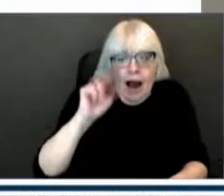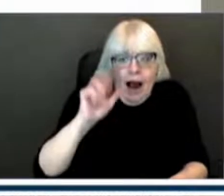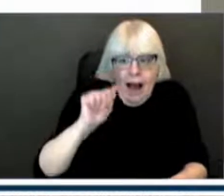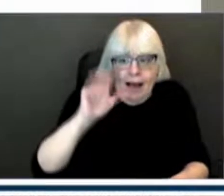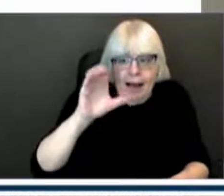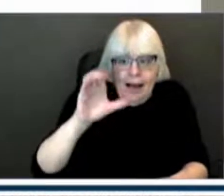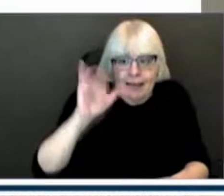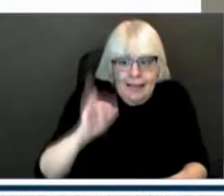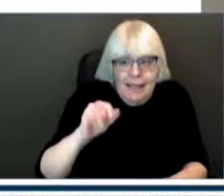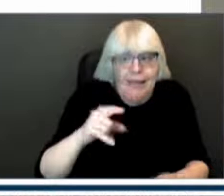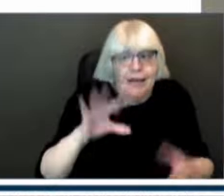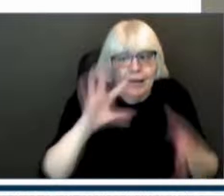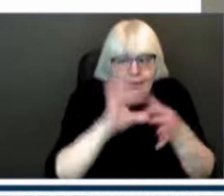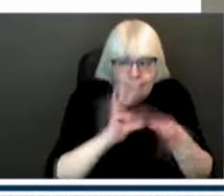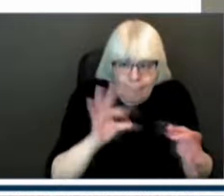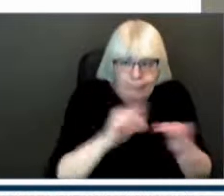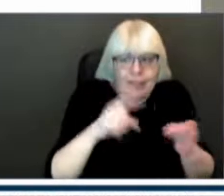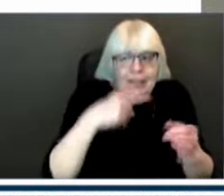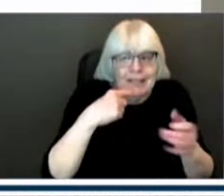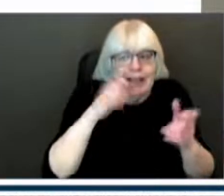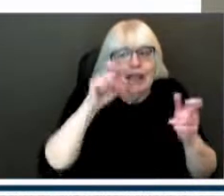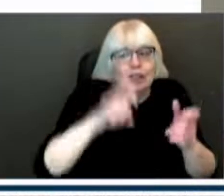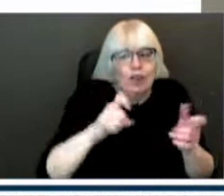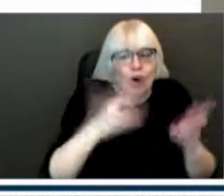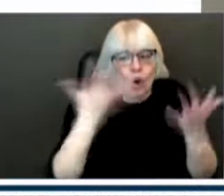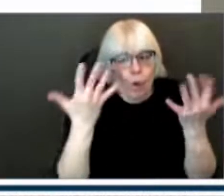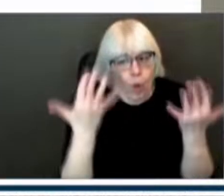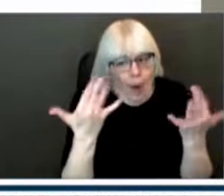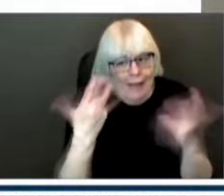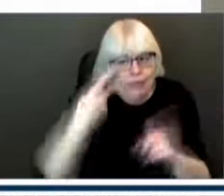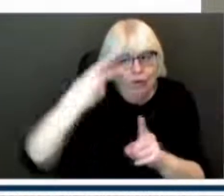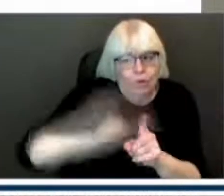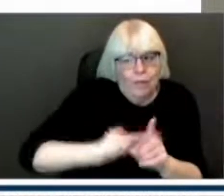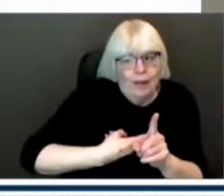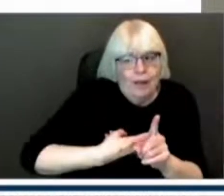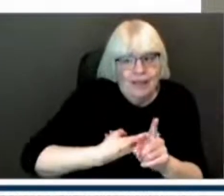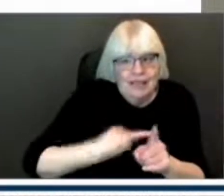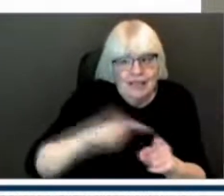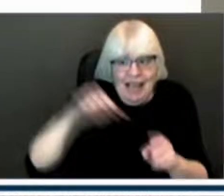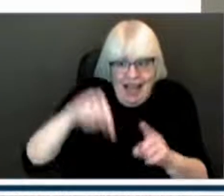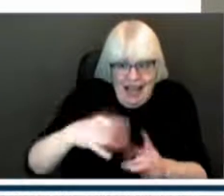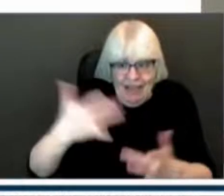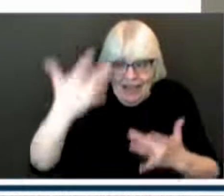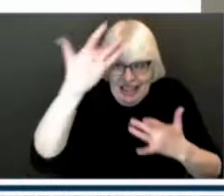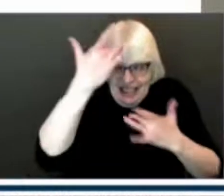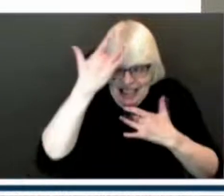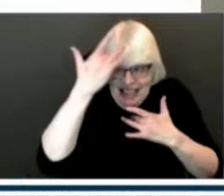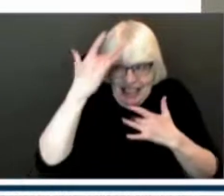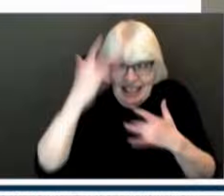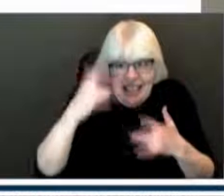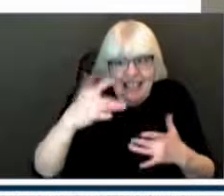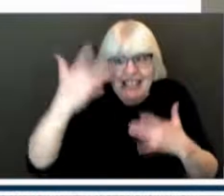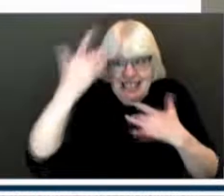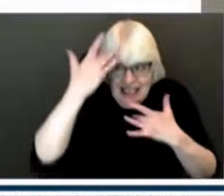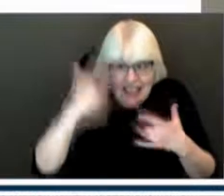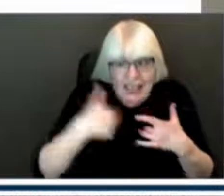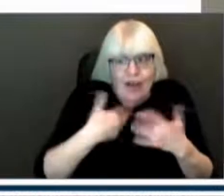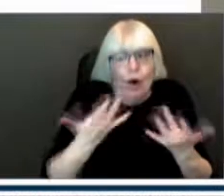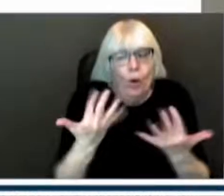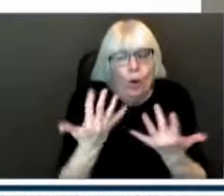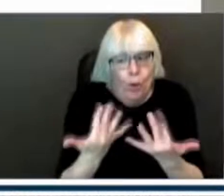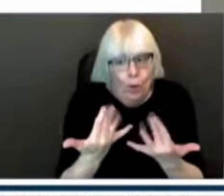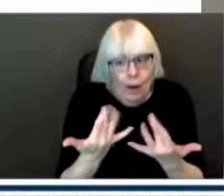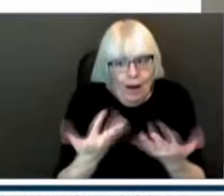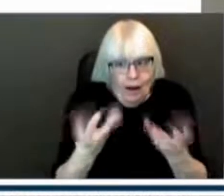2 months from the time of when they were diagnosed with COVID to then continue continue